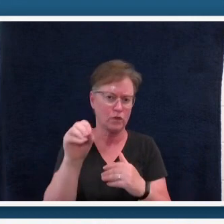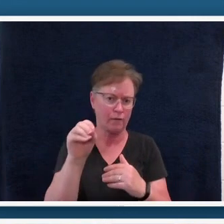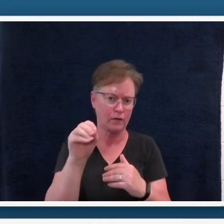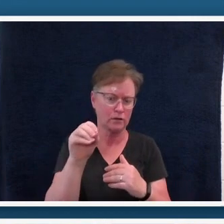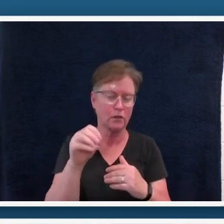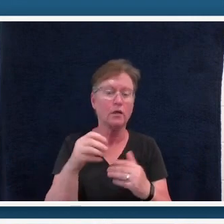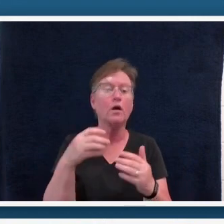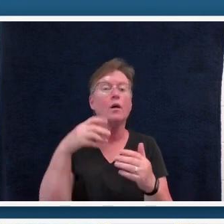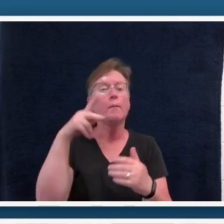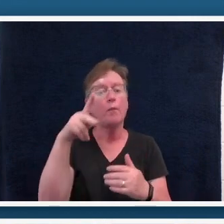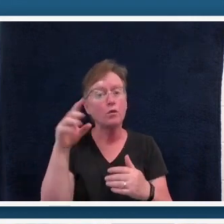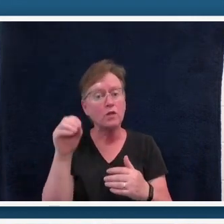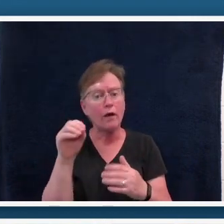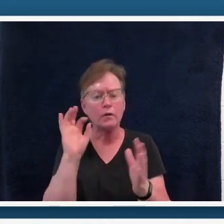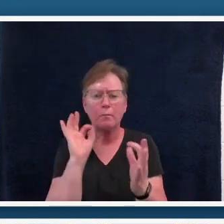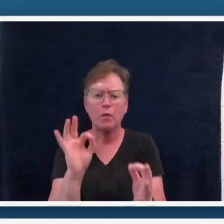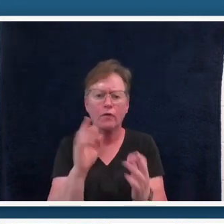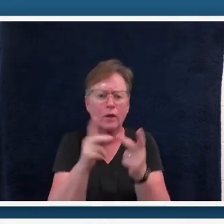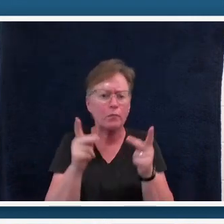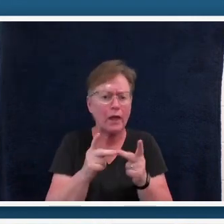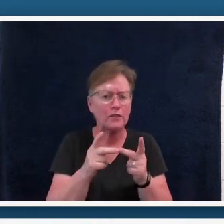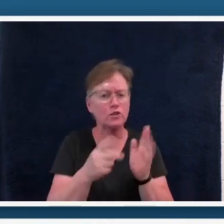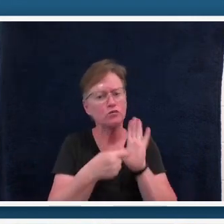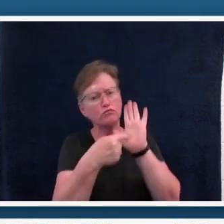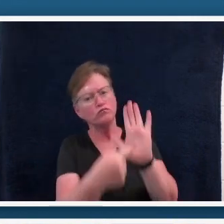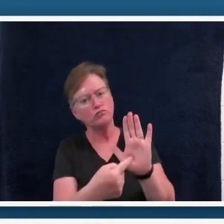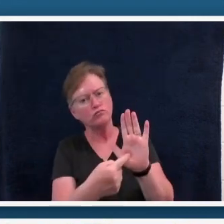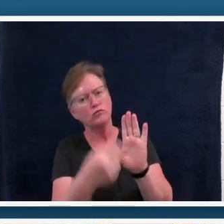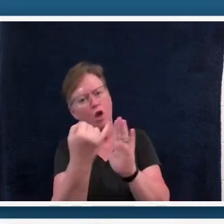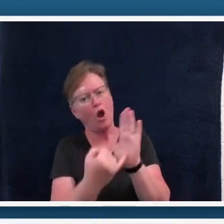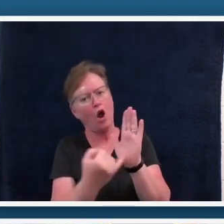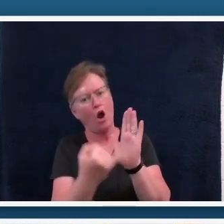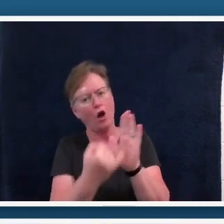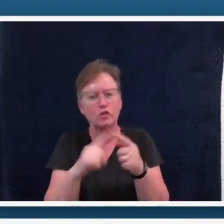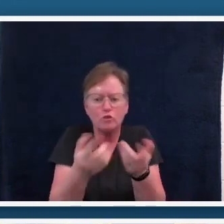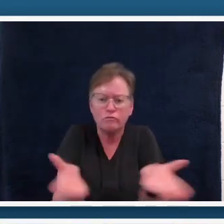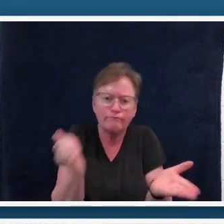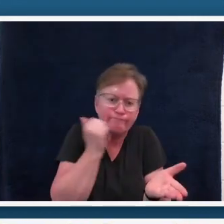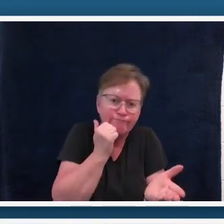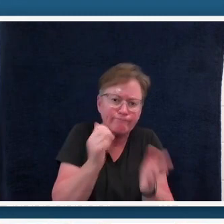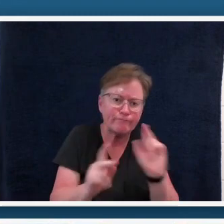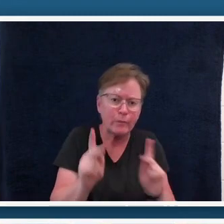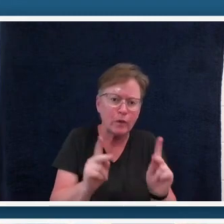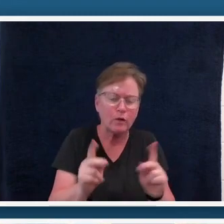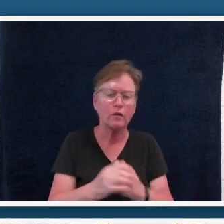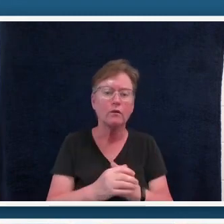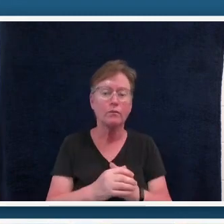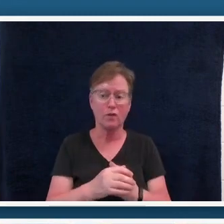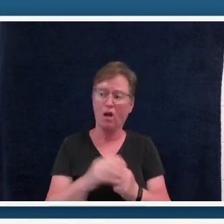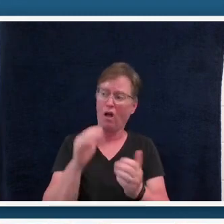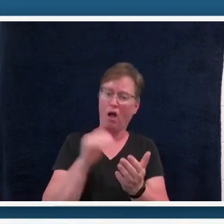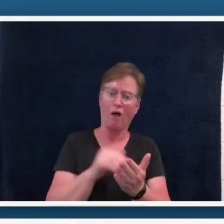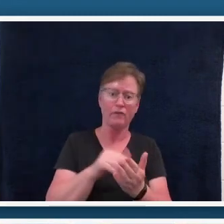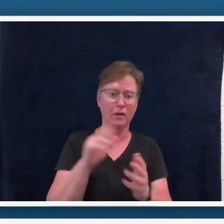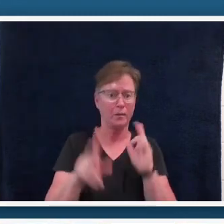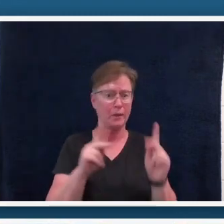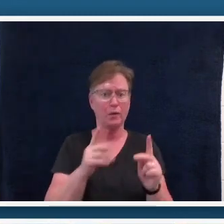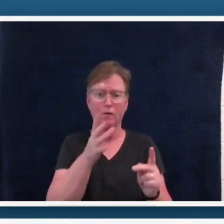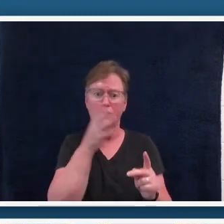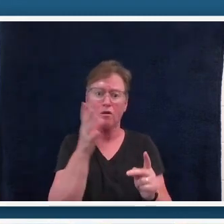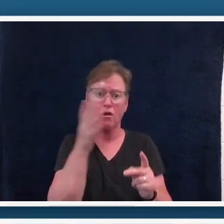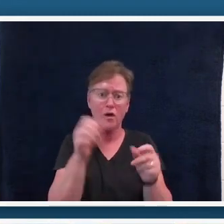expose average citizens to art. These murals were often the first artworks residents of rural areas had ever seen in